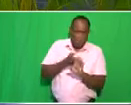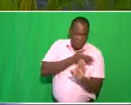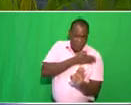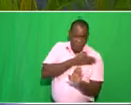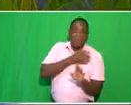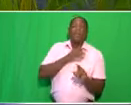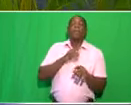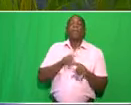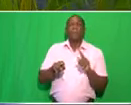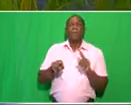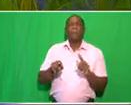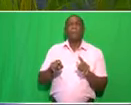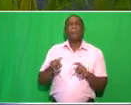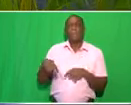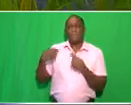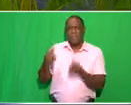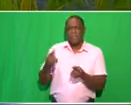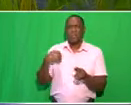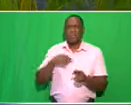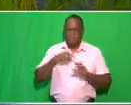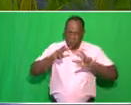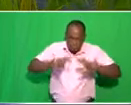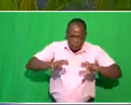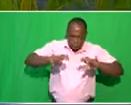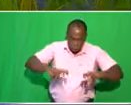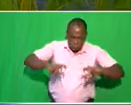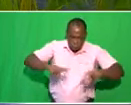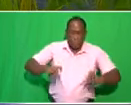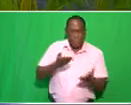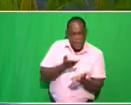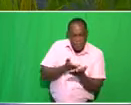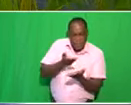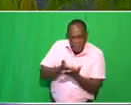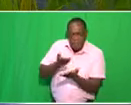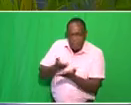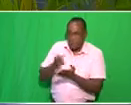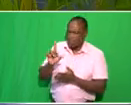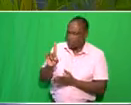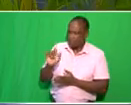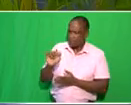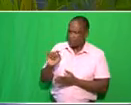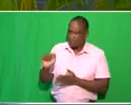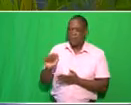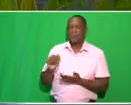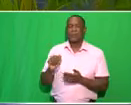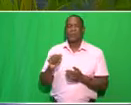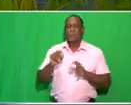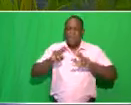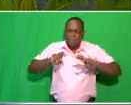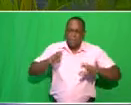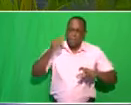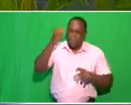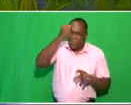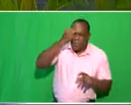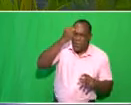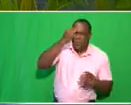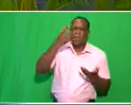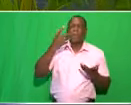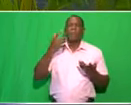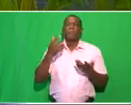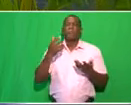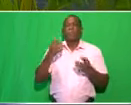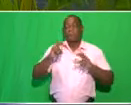engaged in the process of looking at evidence and looking at theory and looking at case studies. We've had the benefit, as